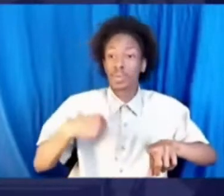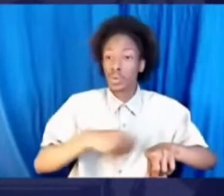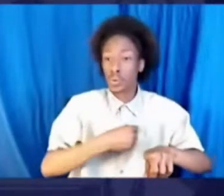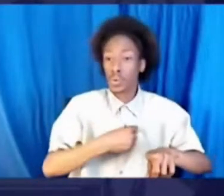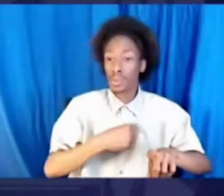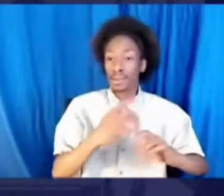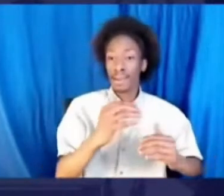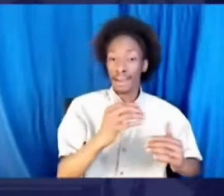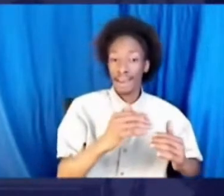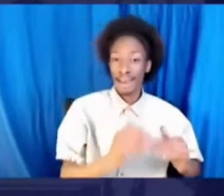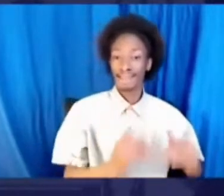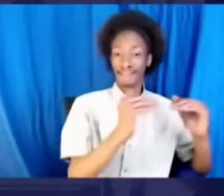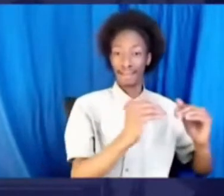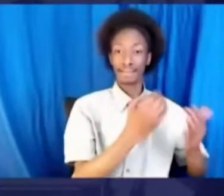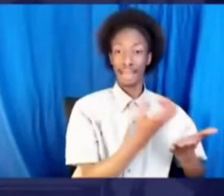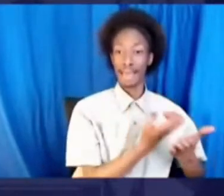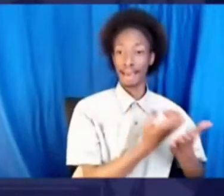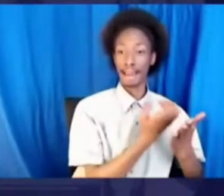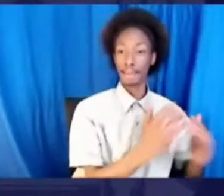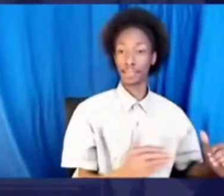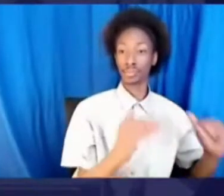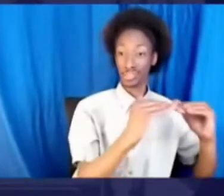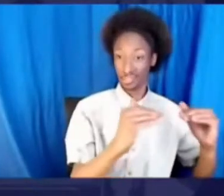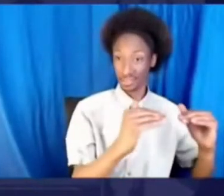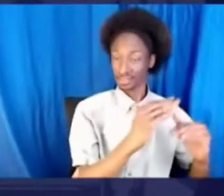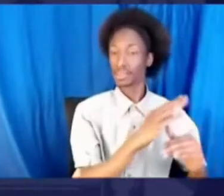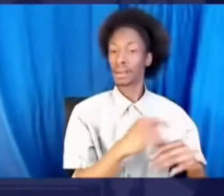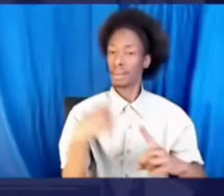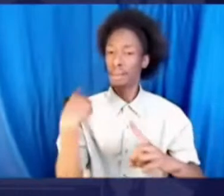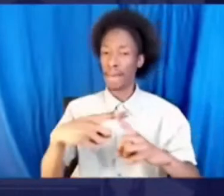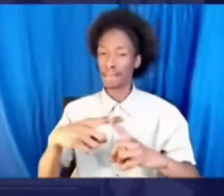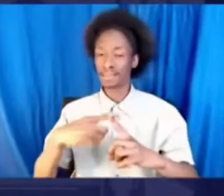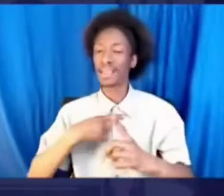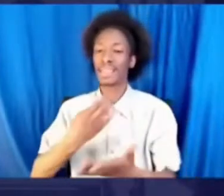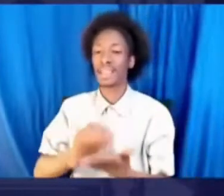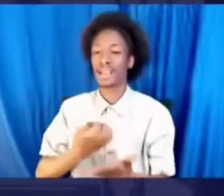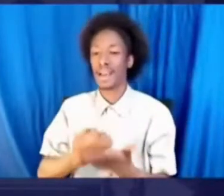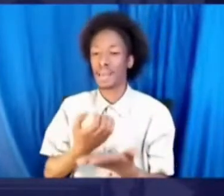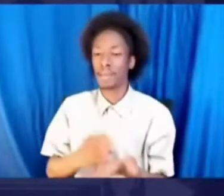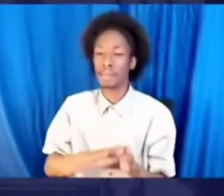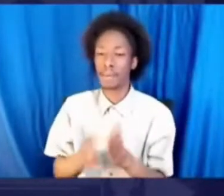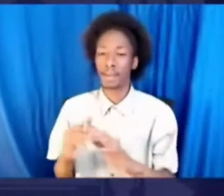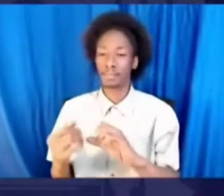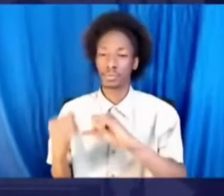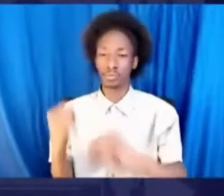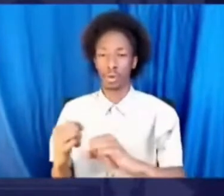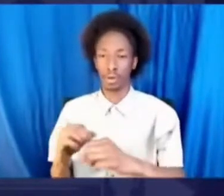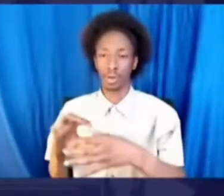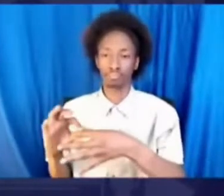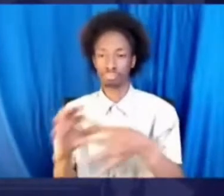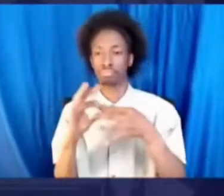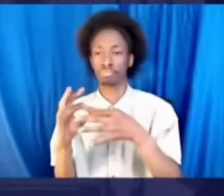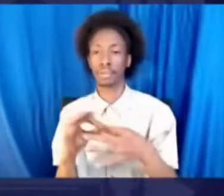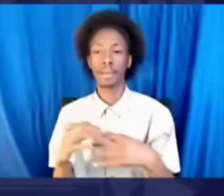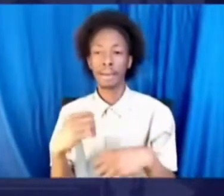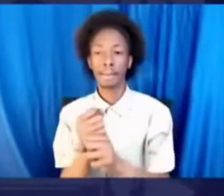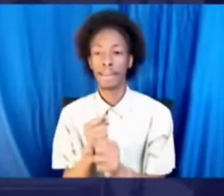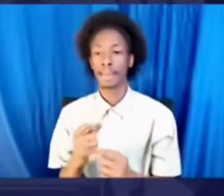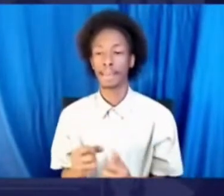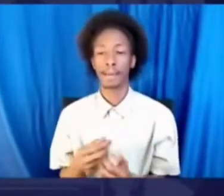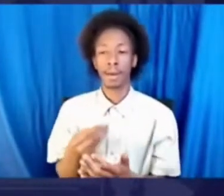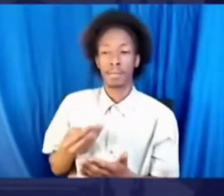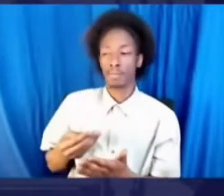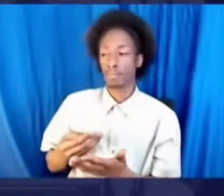economic justice, we strengthen our economy as a whole, creating prosperity and